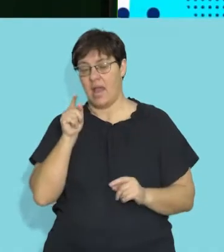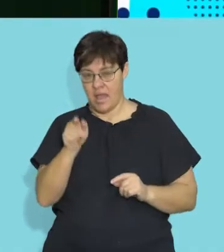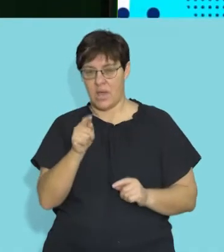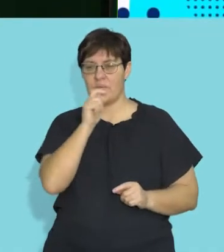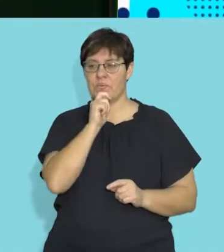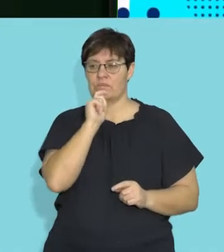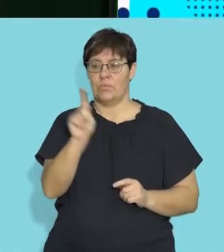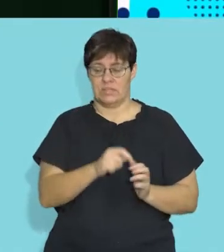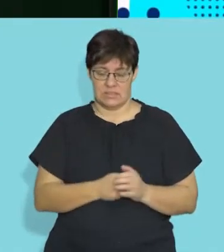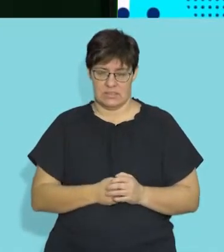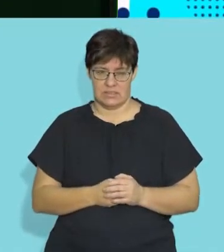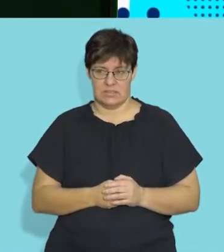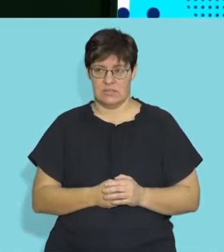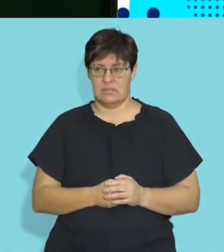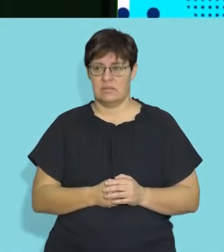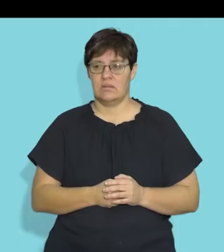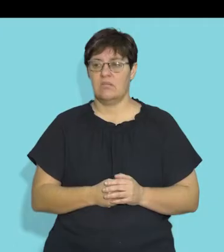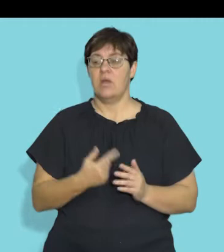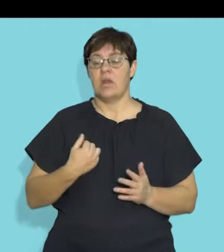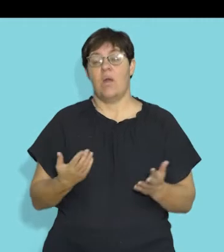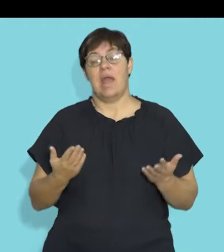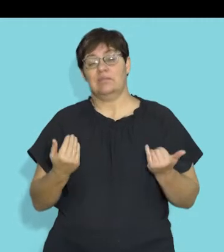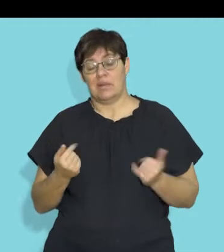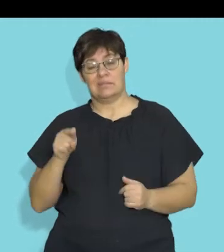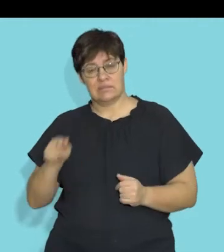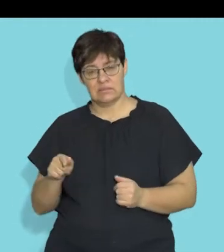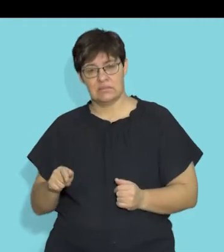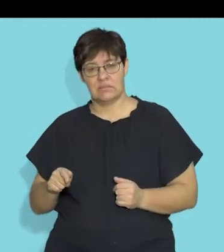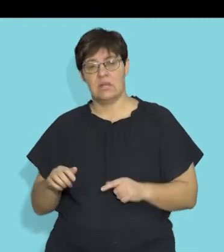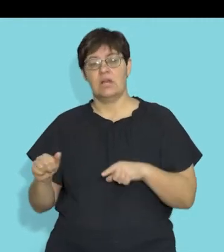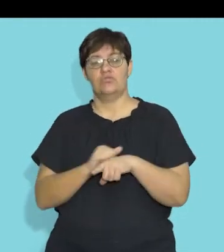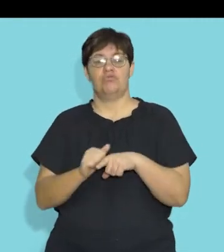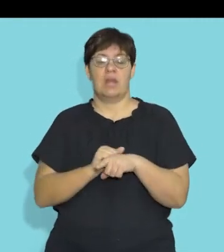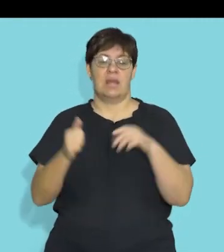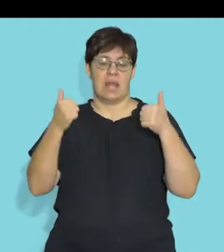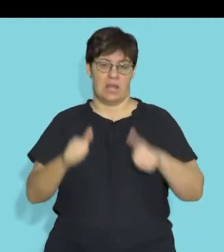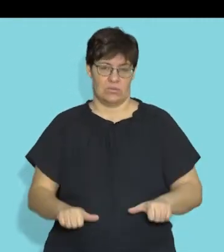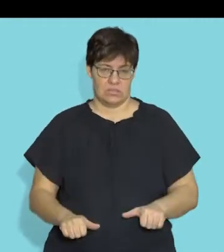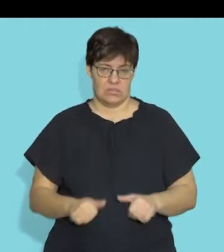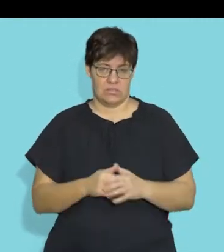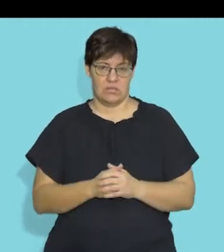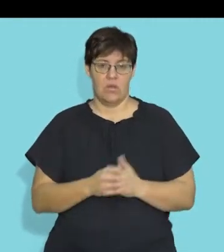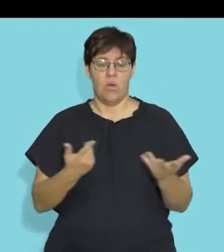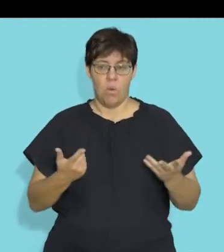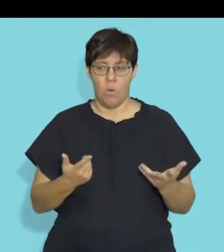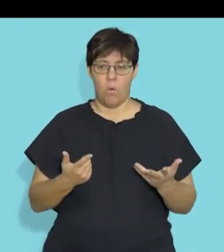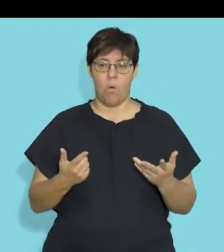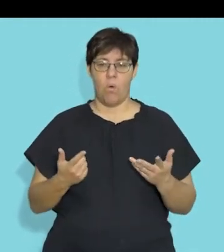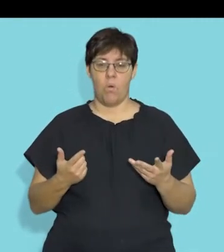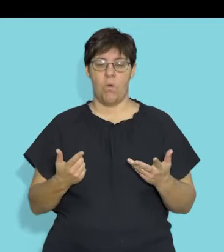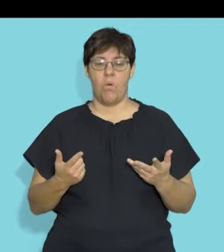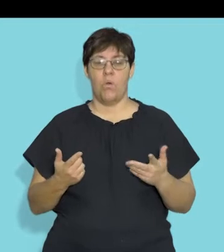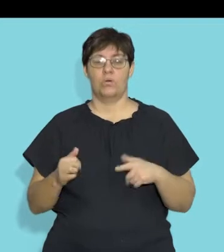what the business is using. You are expected now to calculate the trading account or the trading